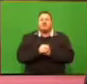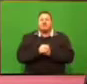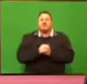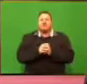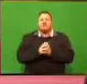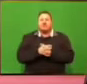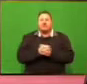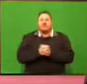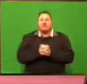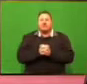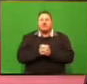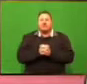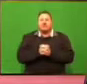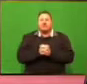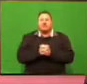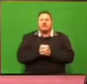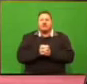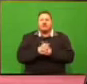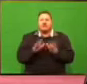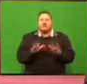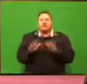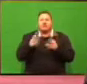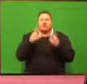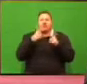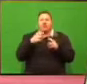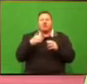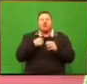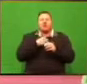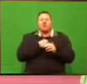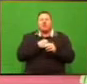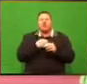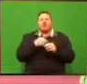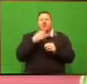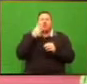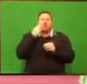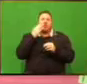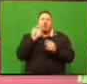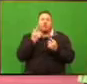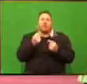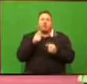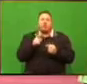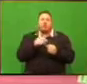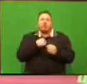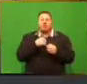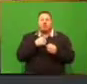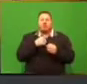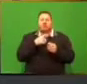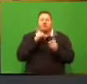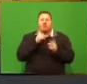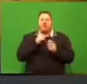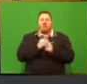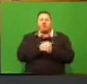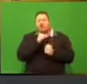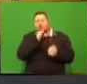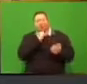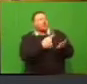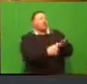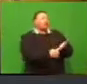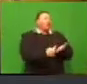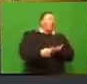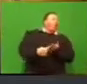Order, honorable members. When we make points of order, we do just that. We don't have a